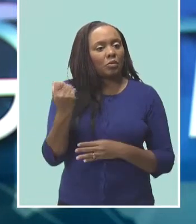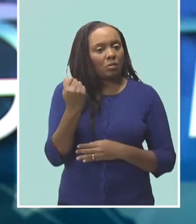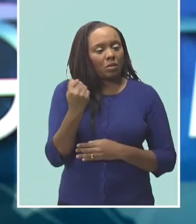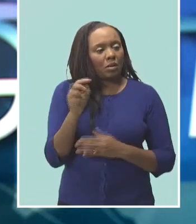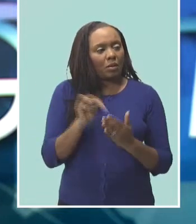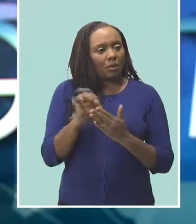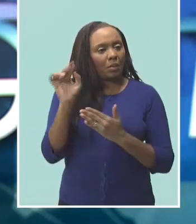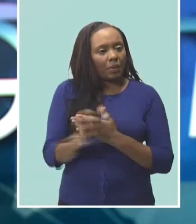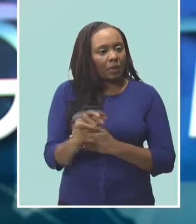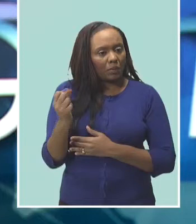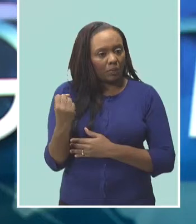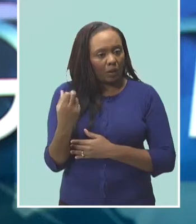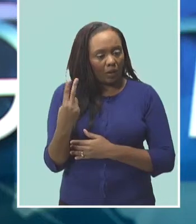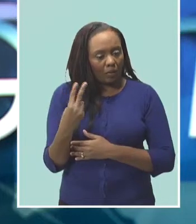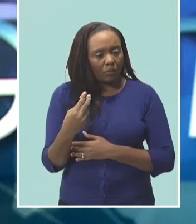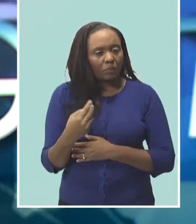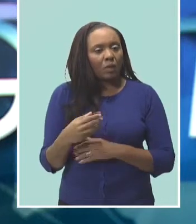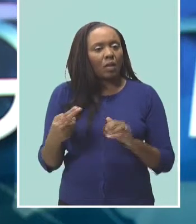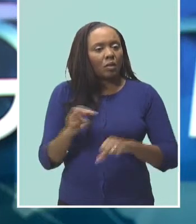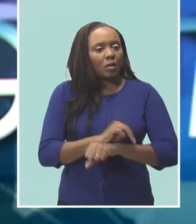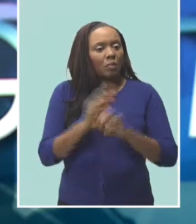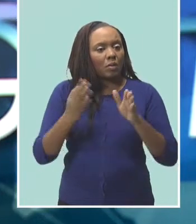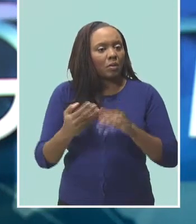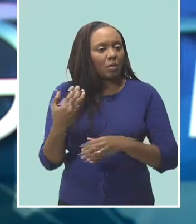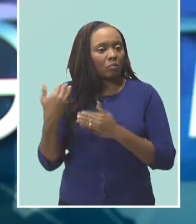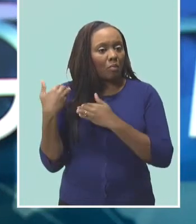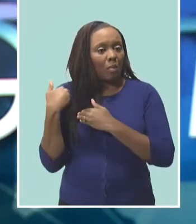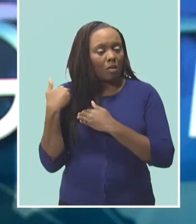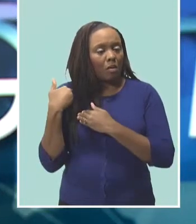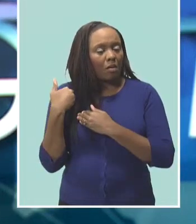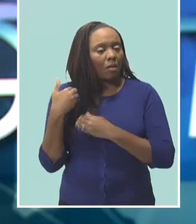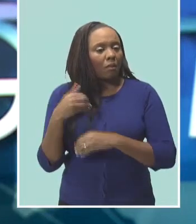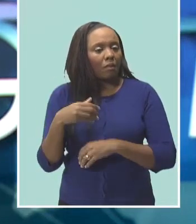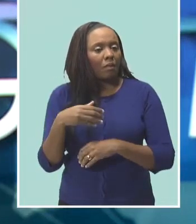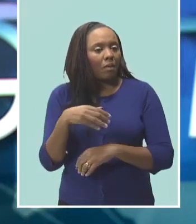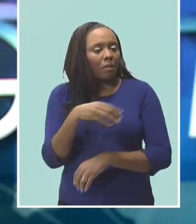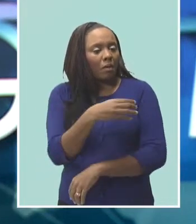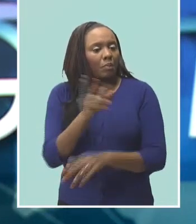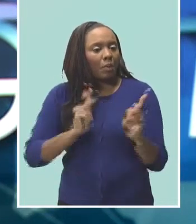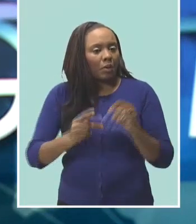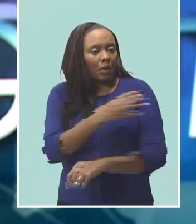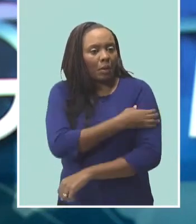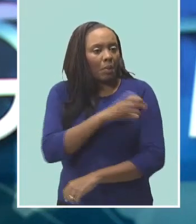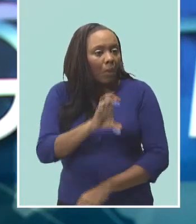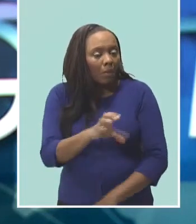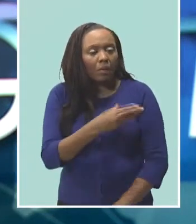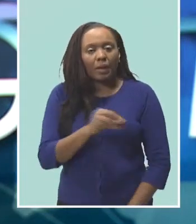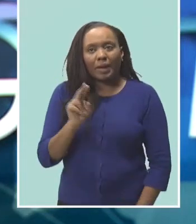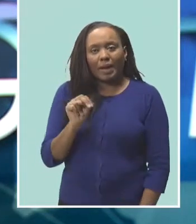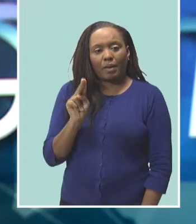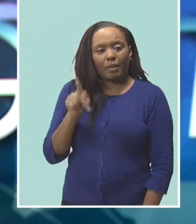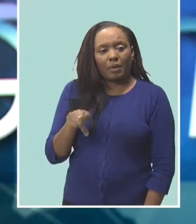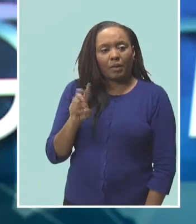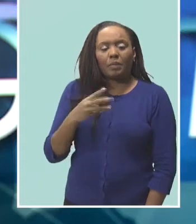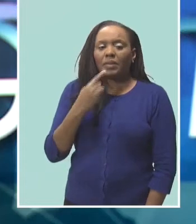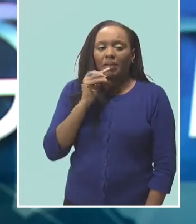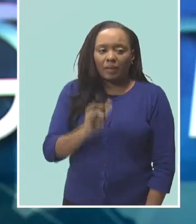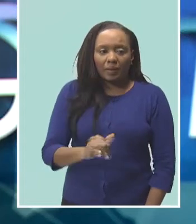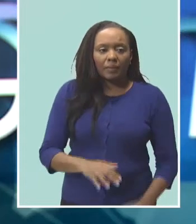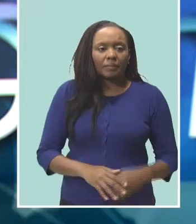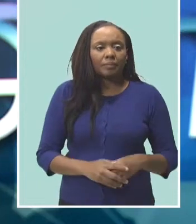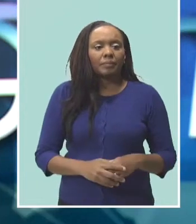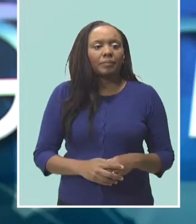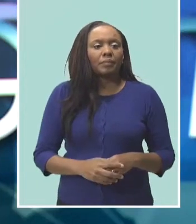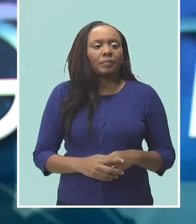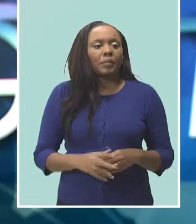Ministry of People Empowerment and Elder Affairs and the National Union of Public Workers. It was closed 2 weeks ago after 5 administrative